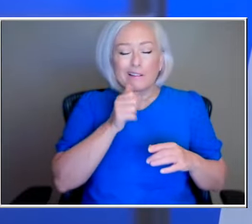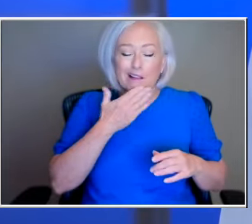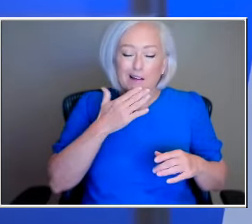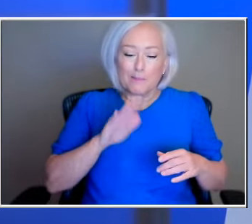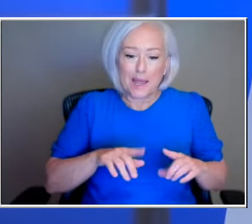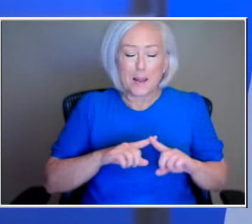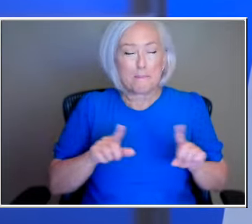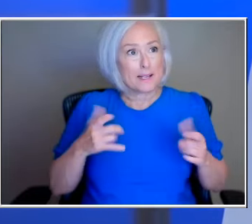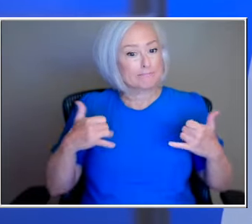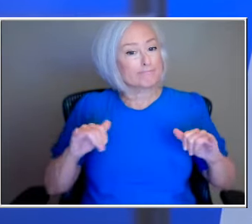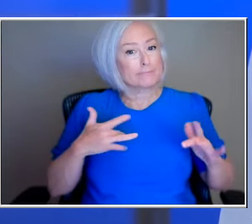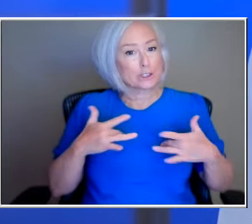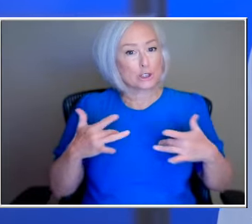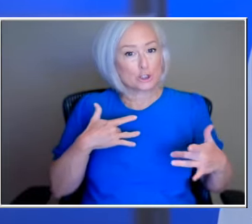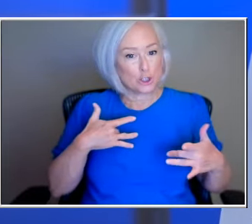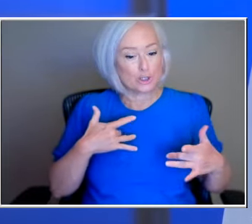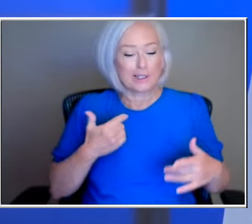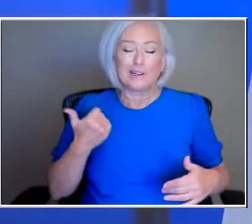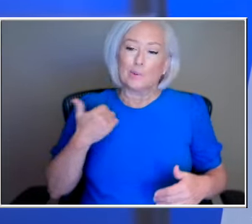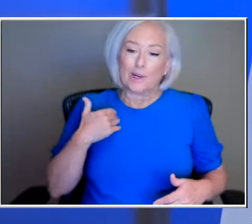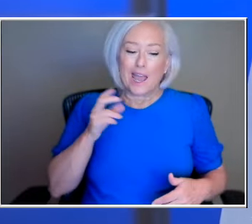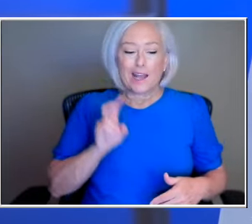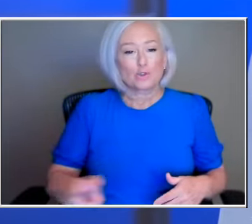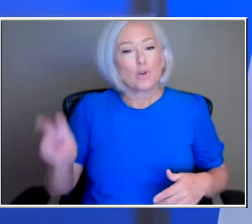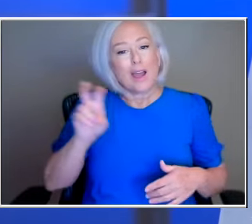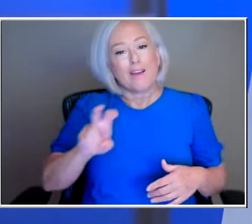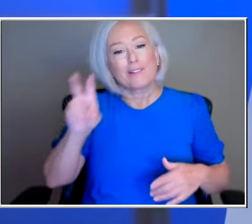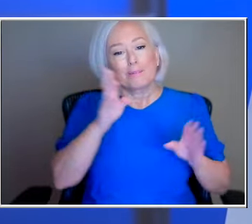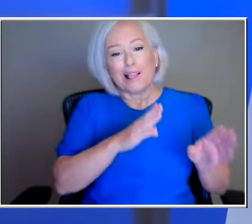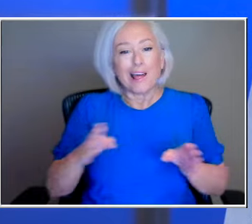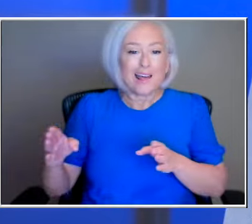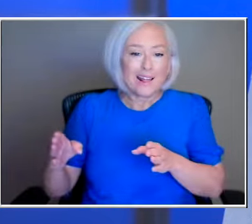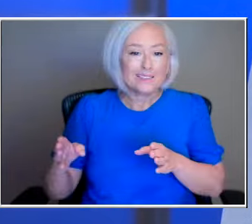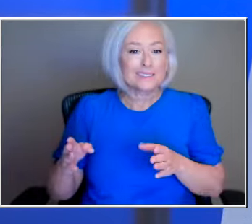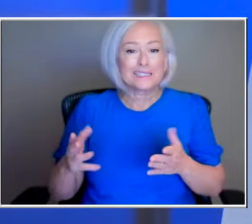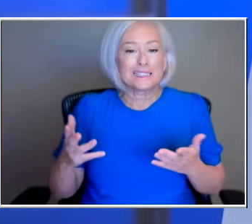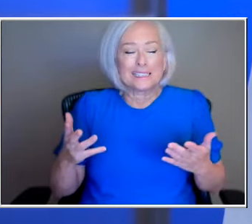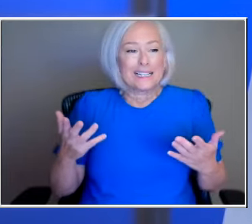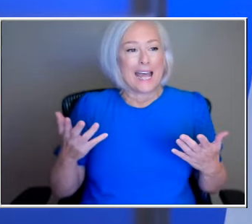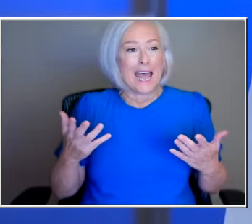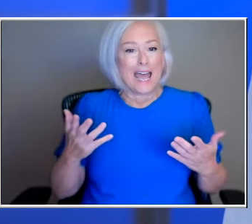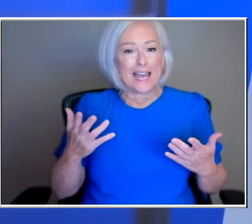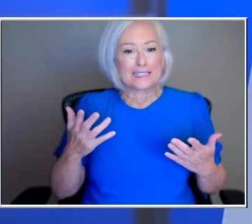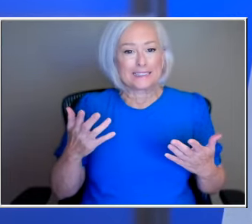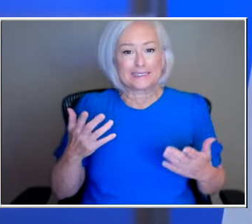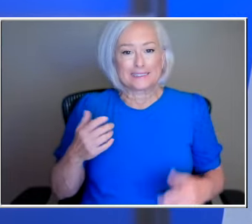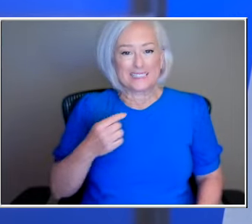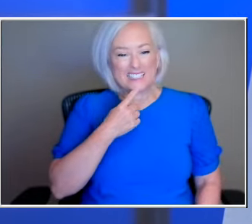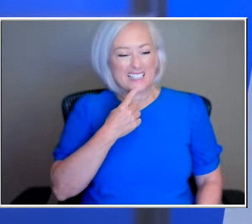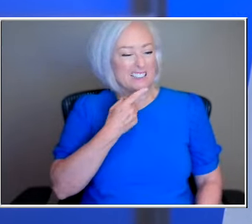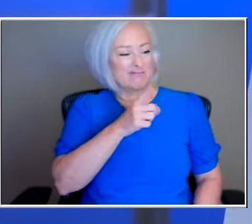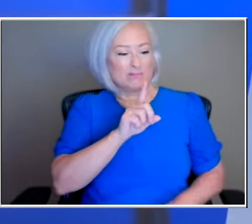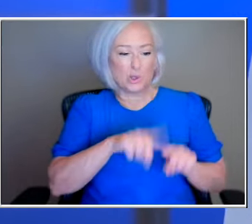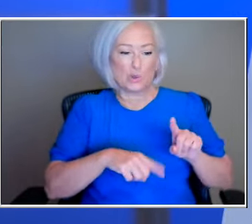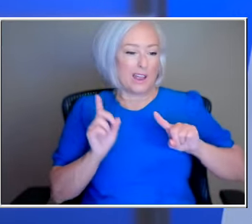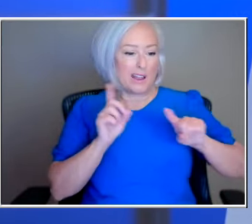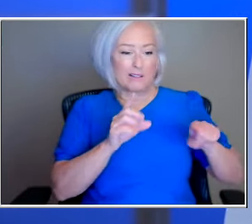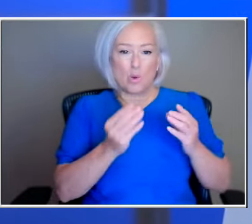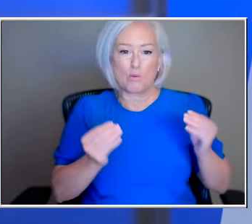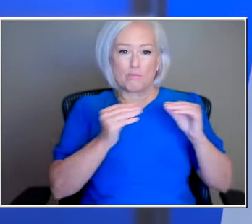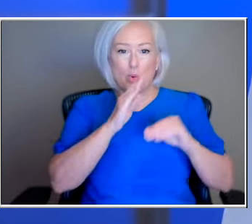had a trip, and we ended up, again, even in that area, he said, well, you can't really be gone for more than 2 weeks,